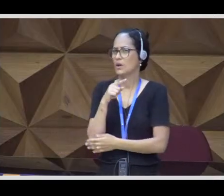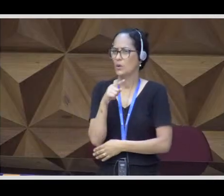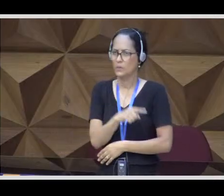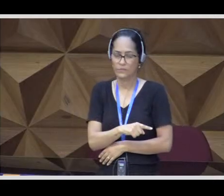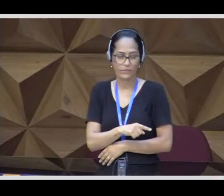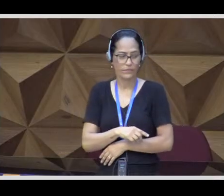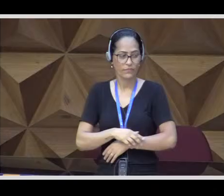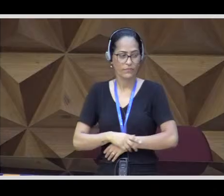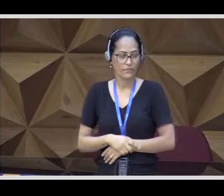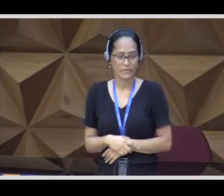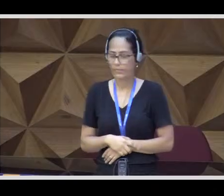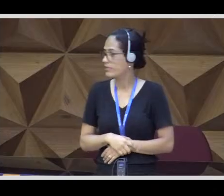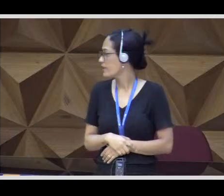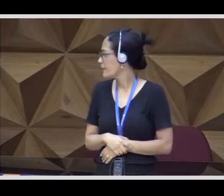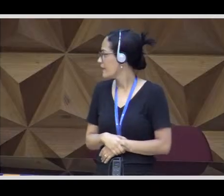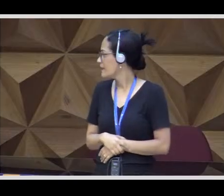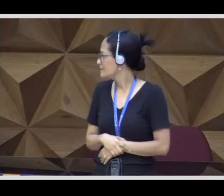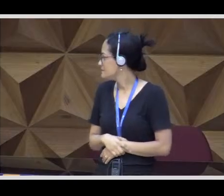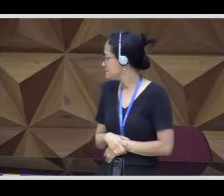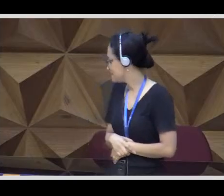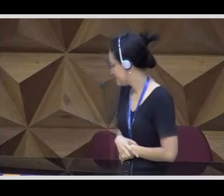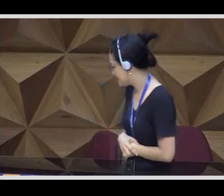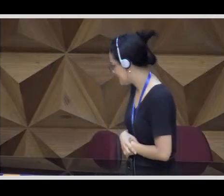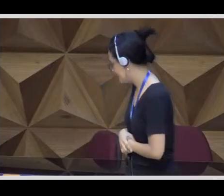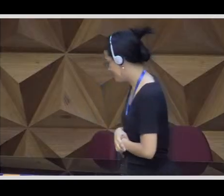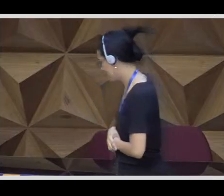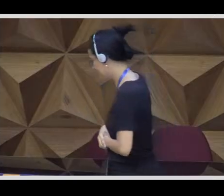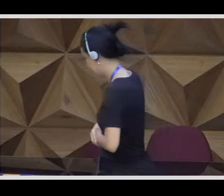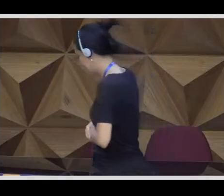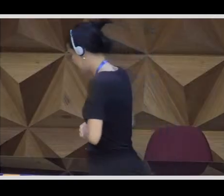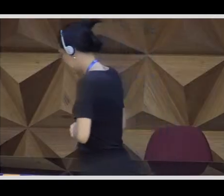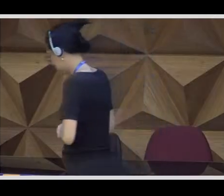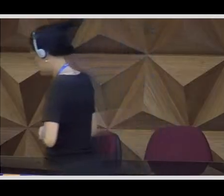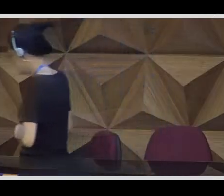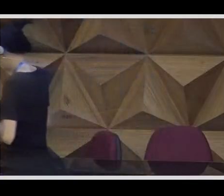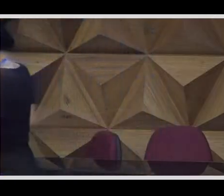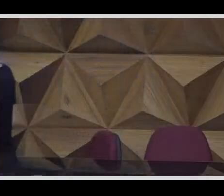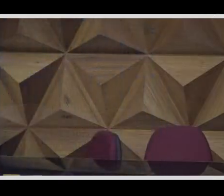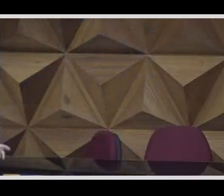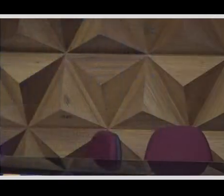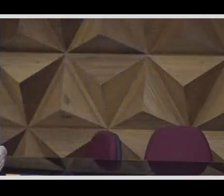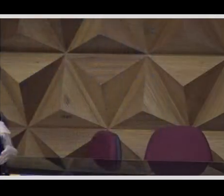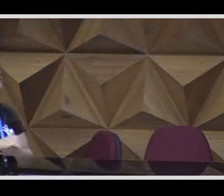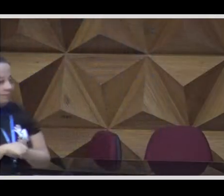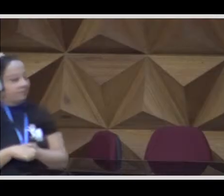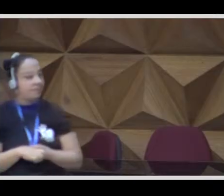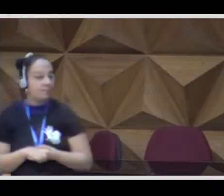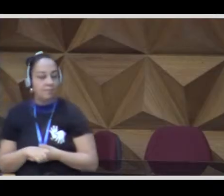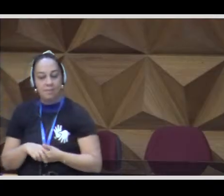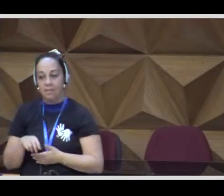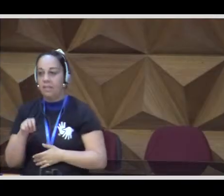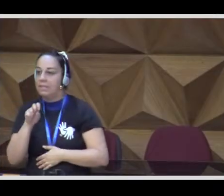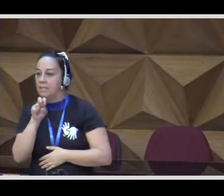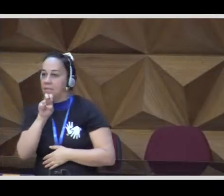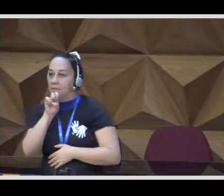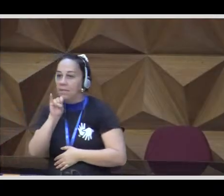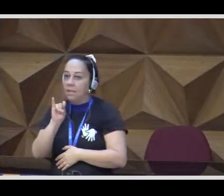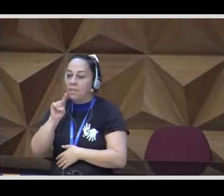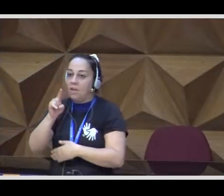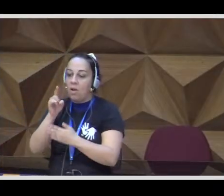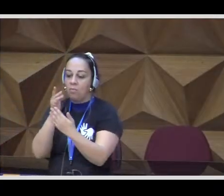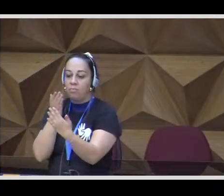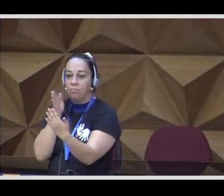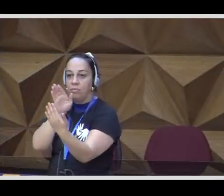if you put a display in front of somebody else's face to block them out, what that really means is potentially you're